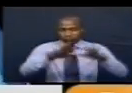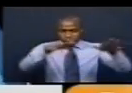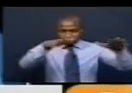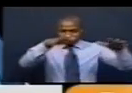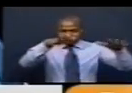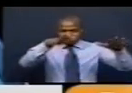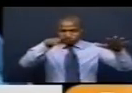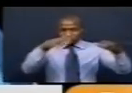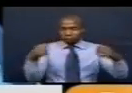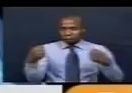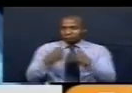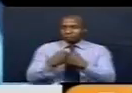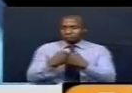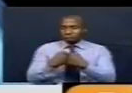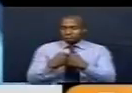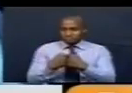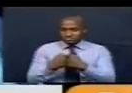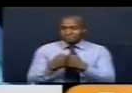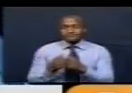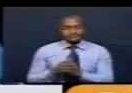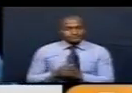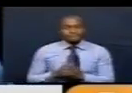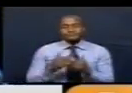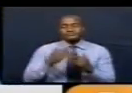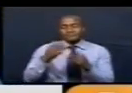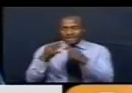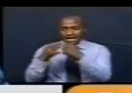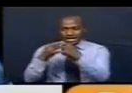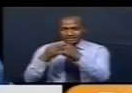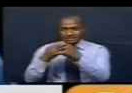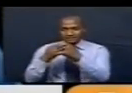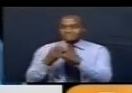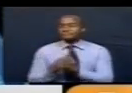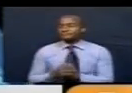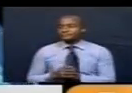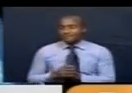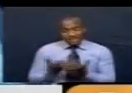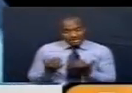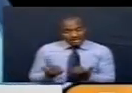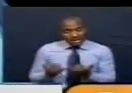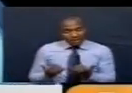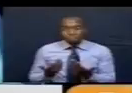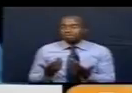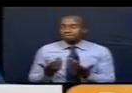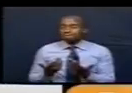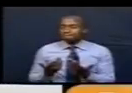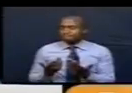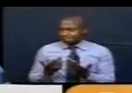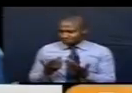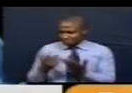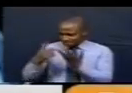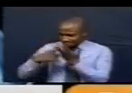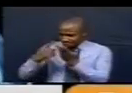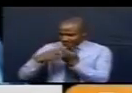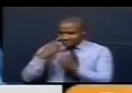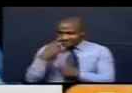incumbent Governor Isaac Ruto in the August 8 polls. Remember, for now, some of the provisional results we have managed to receive